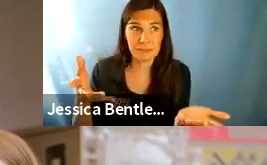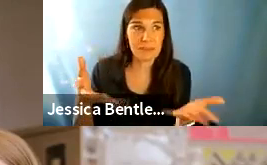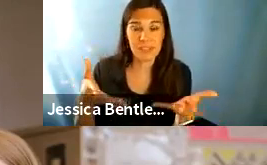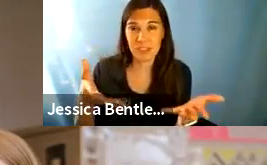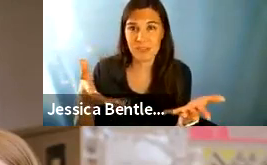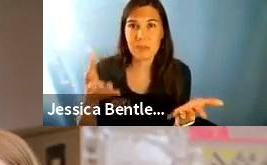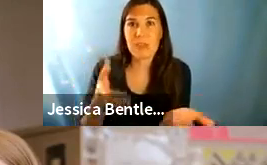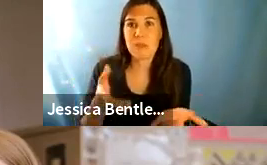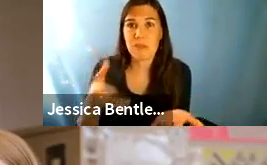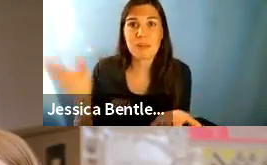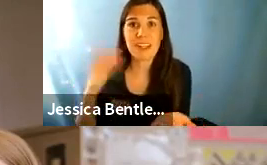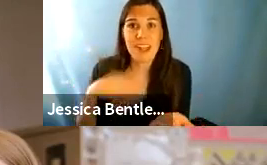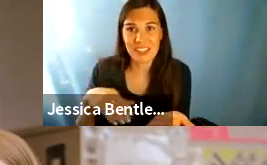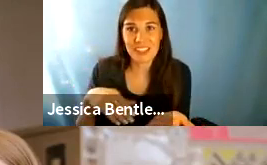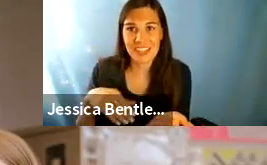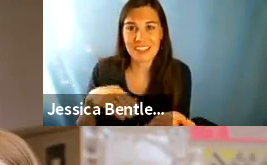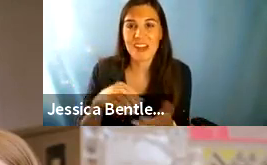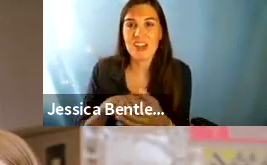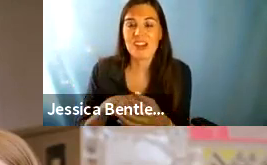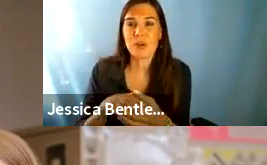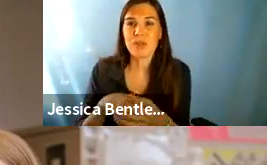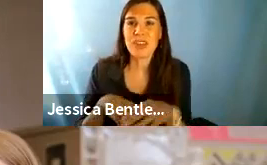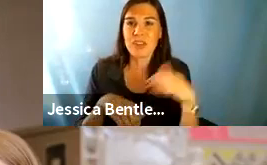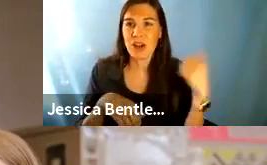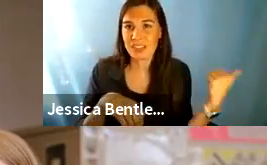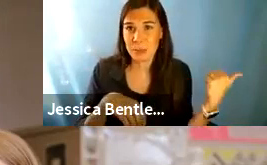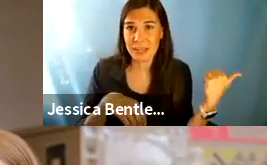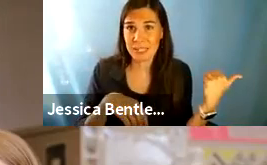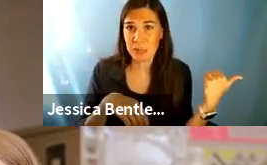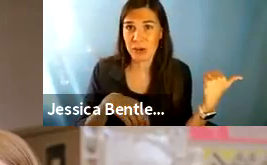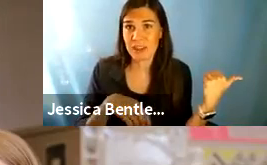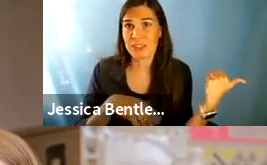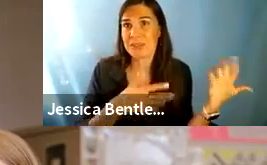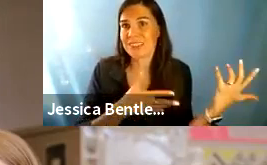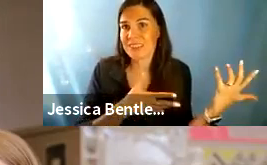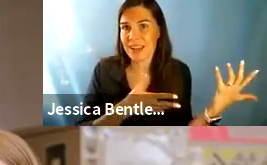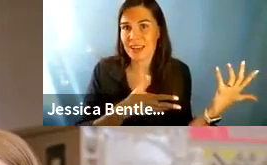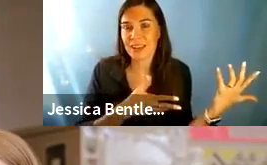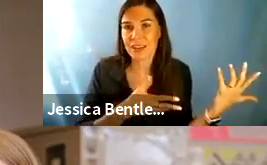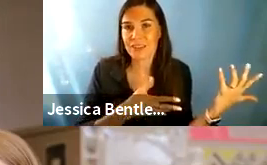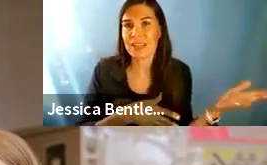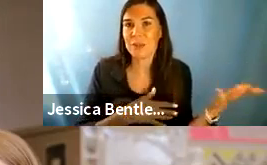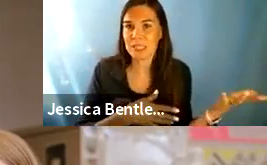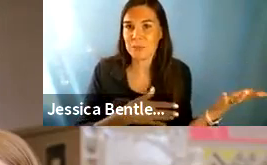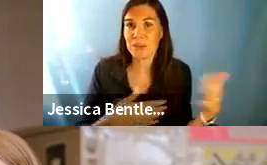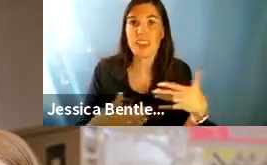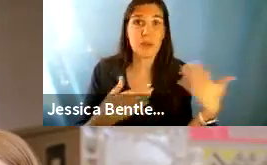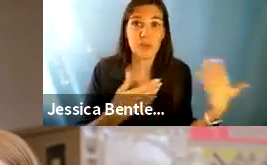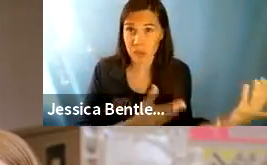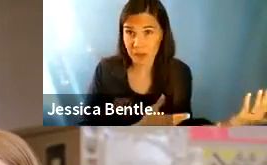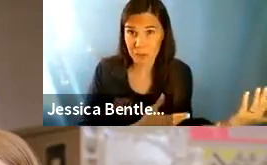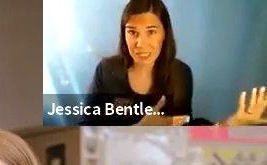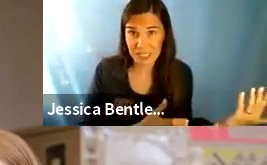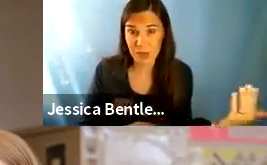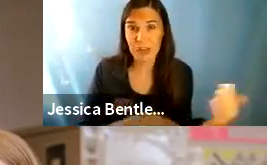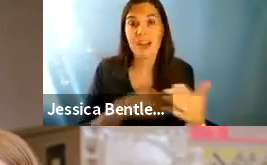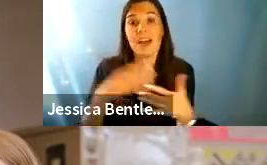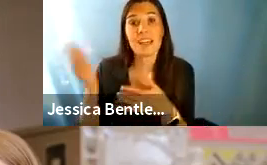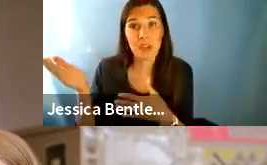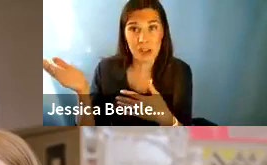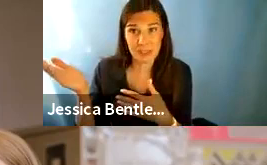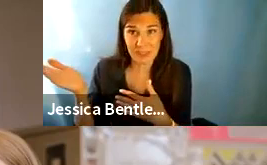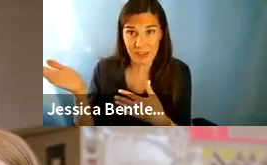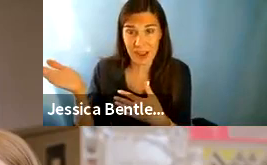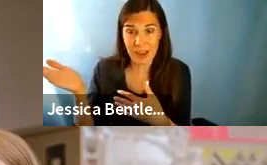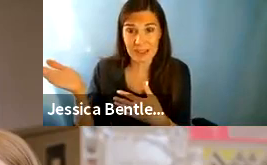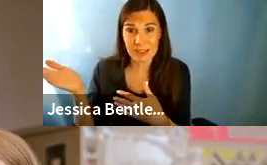in Pennsylvania, but they performed in other states. So they've gone to Pittsburgh. There's a big sign-a-thon event in Pittsburgh. They've performed out in Pittsburgh.